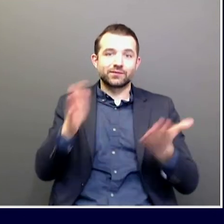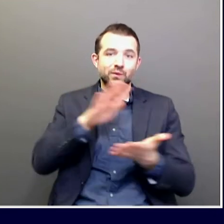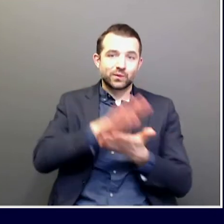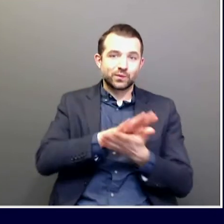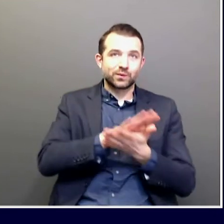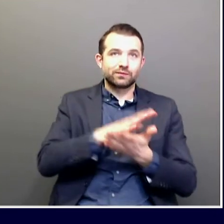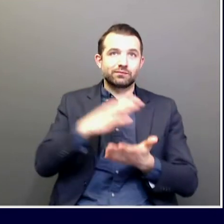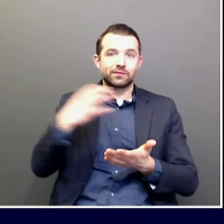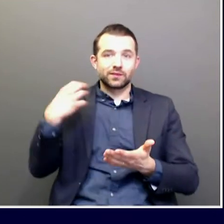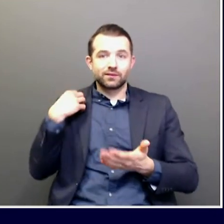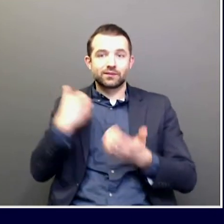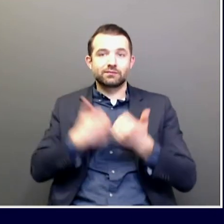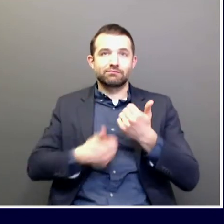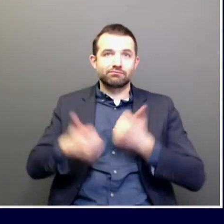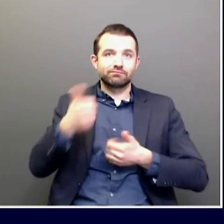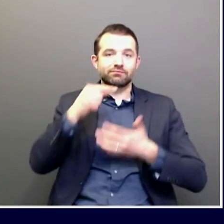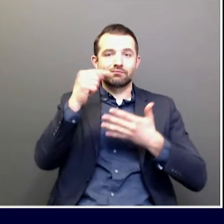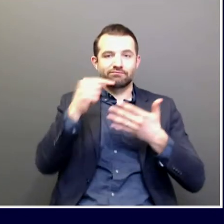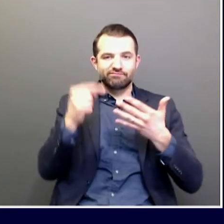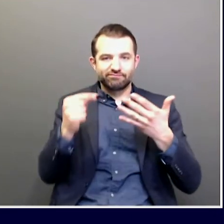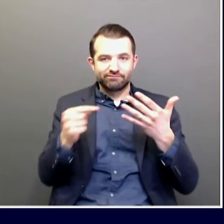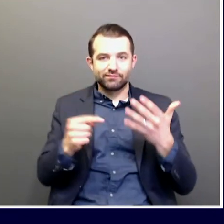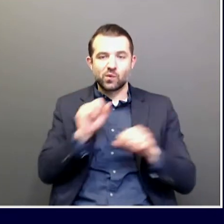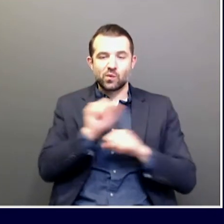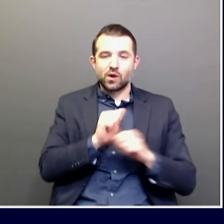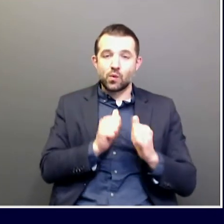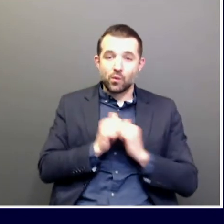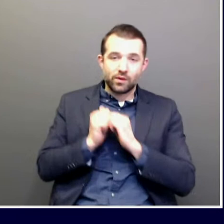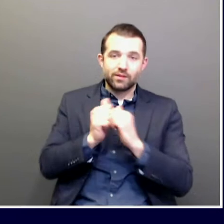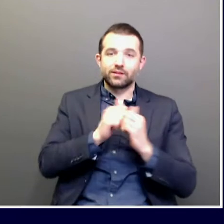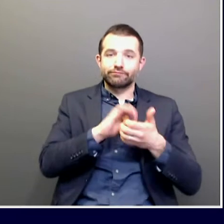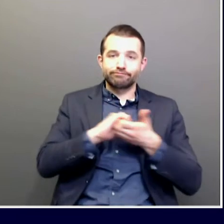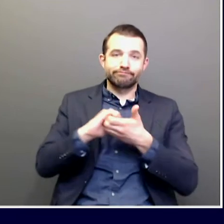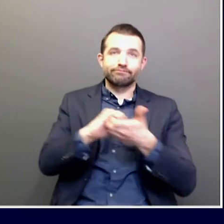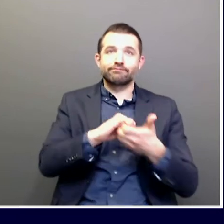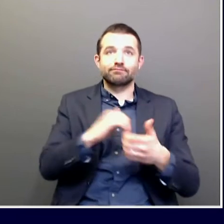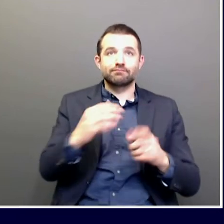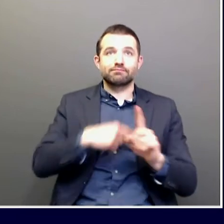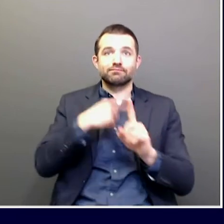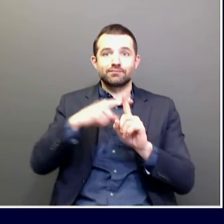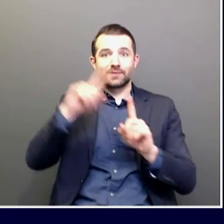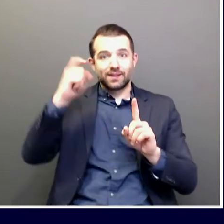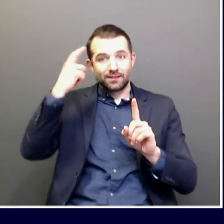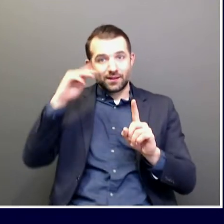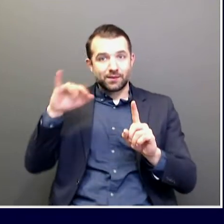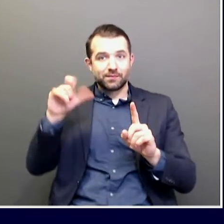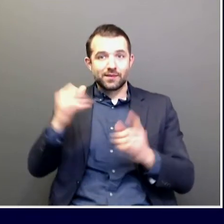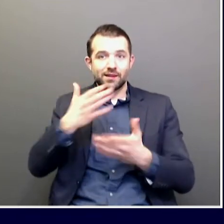Thanks to our colleagues in the media for spending some of their afternoon with us. We hope everyone has a great afternoon. As always,